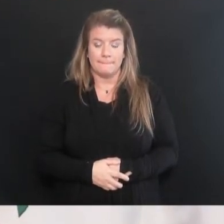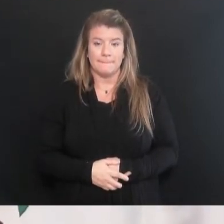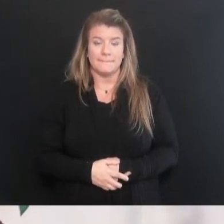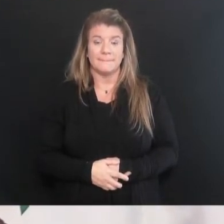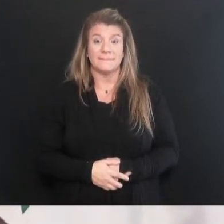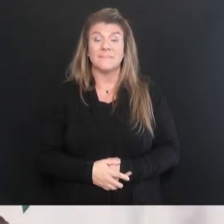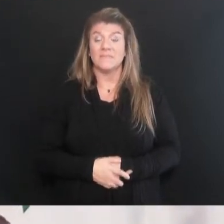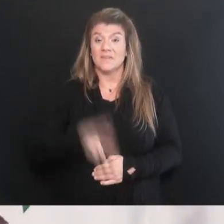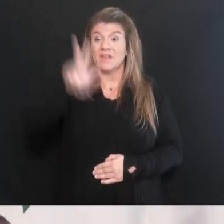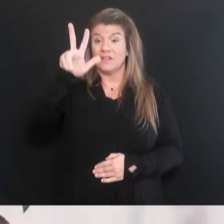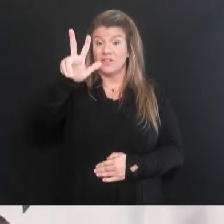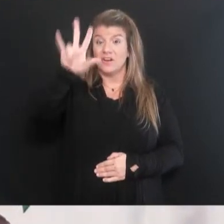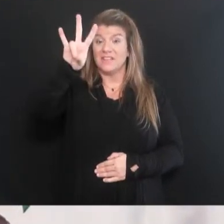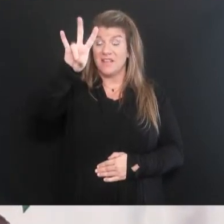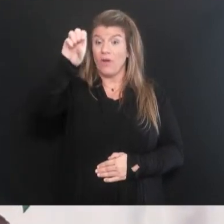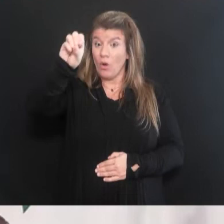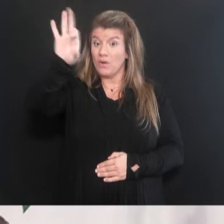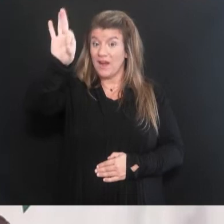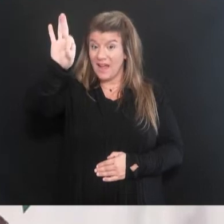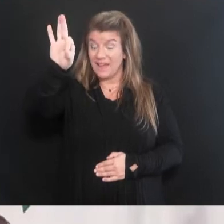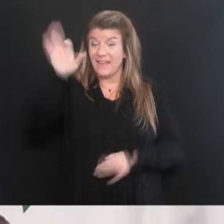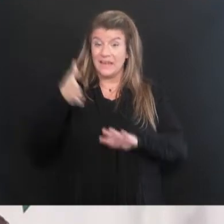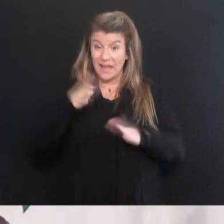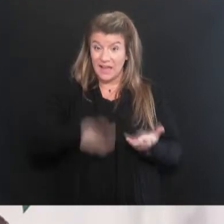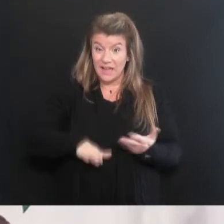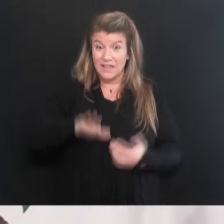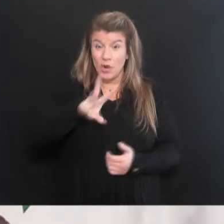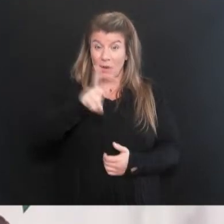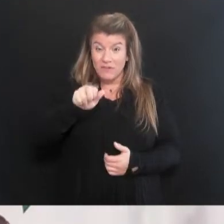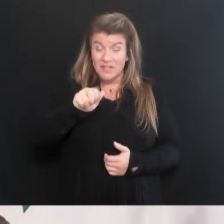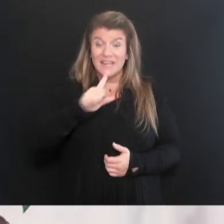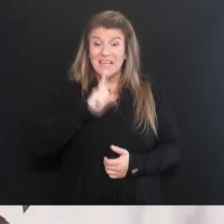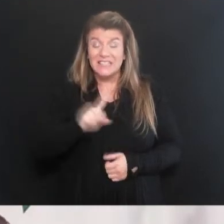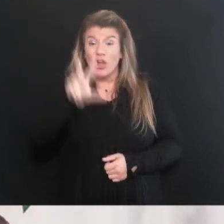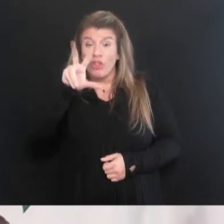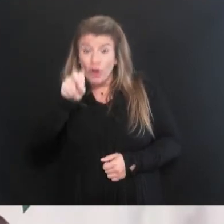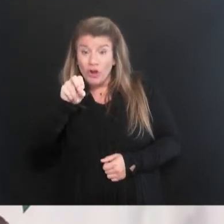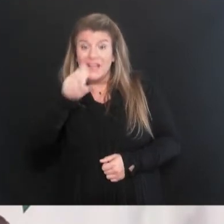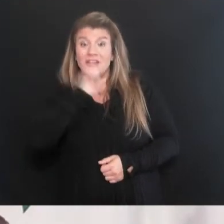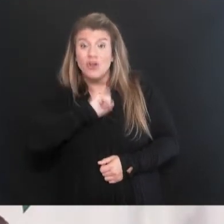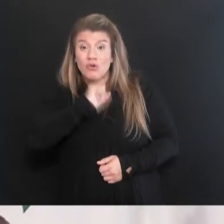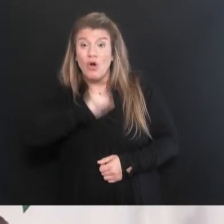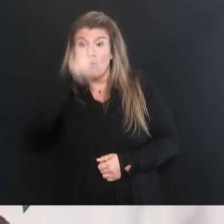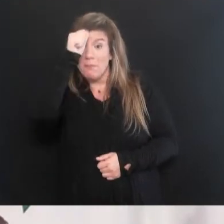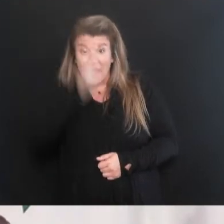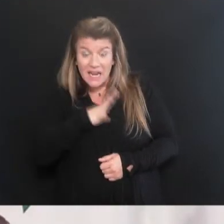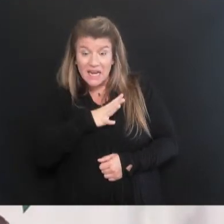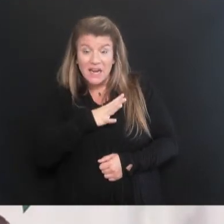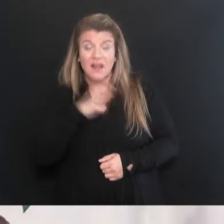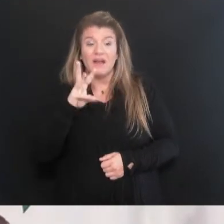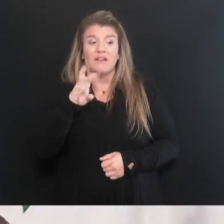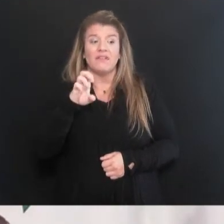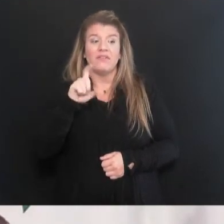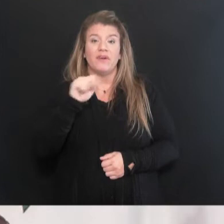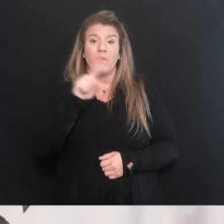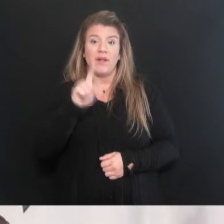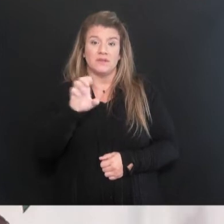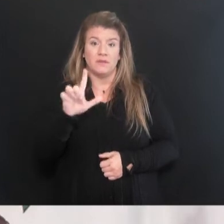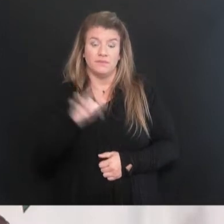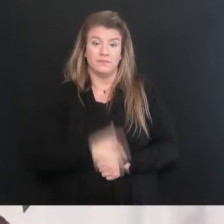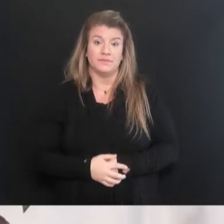The 3,709th death in West Virginia is a 30-year-old male from Wetzel County.